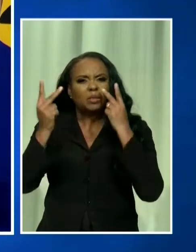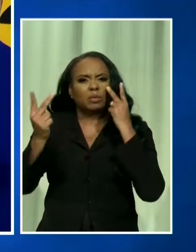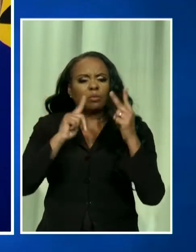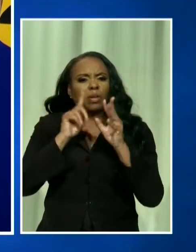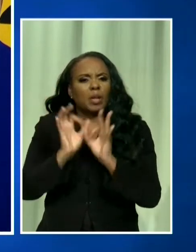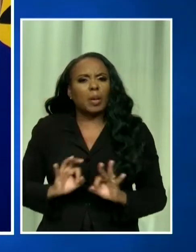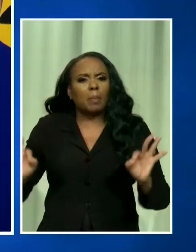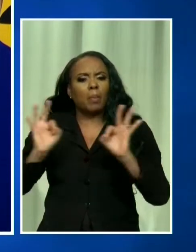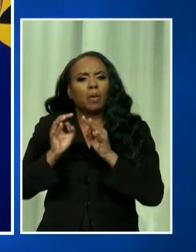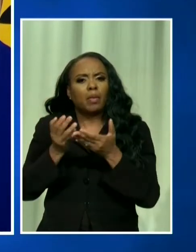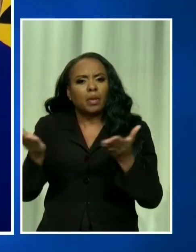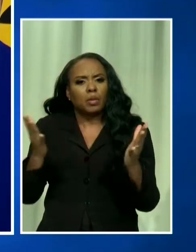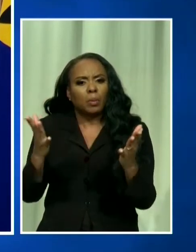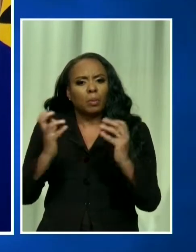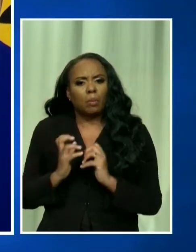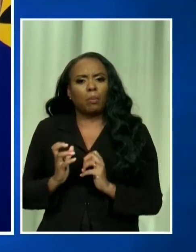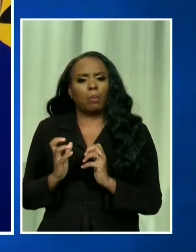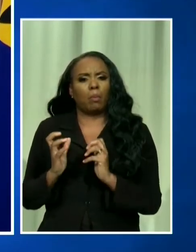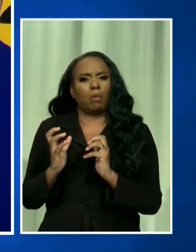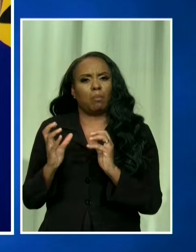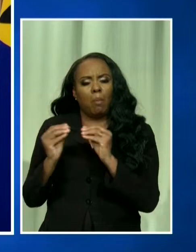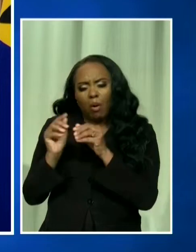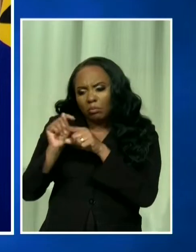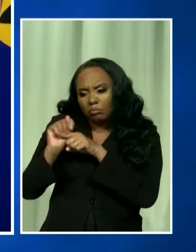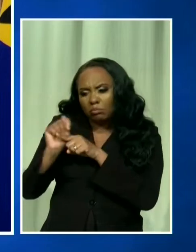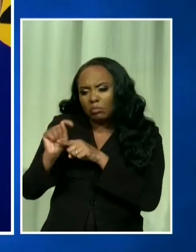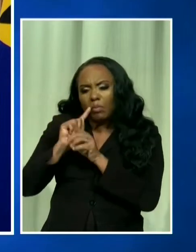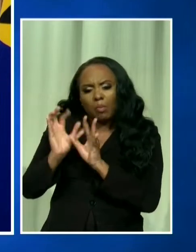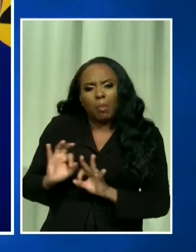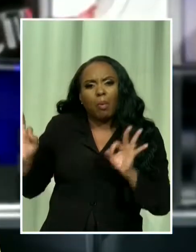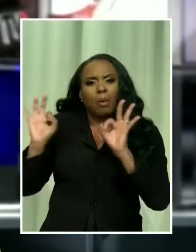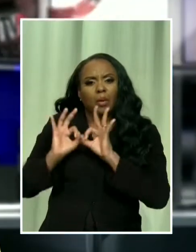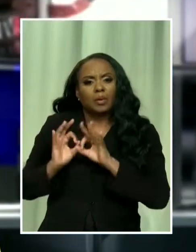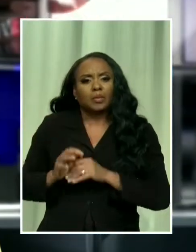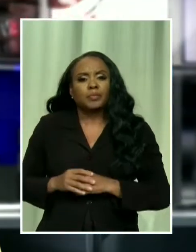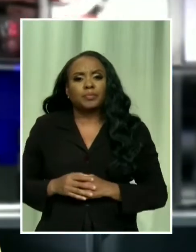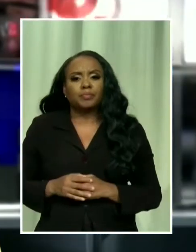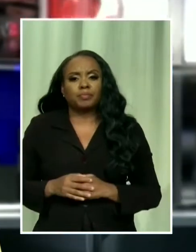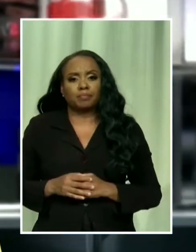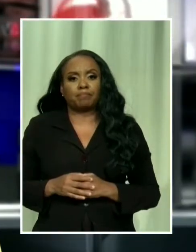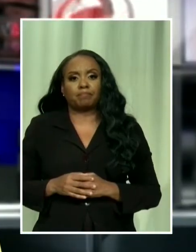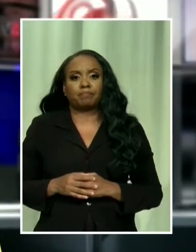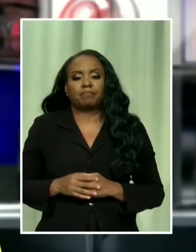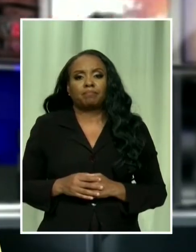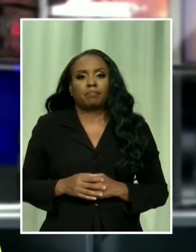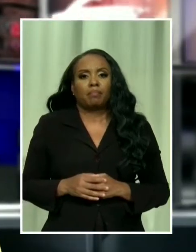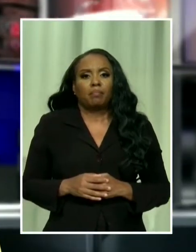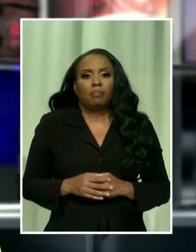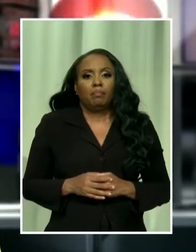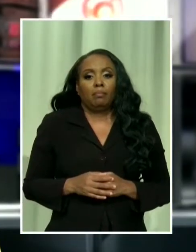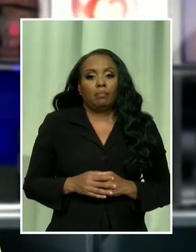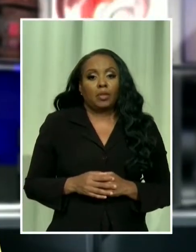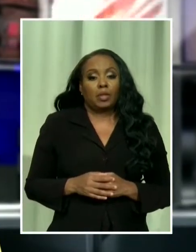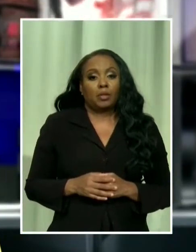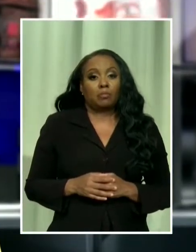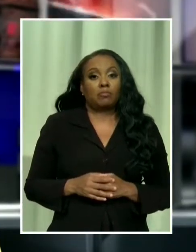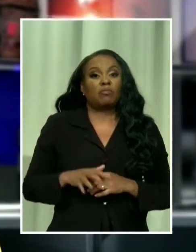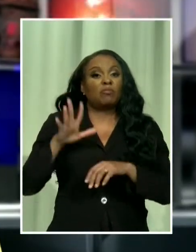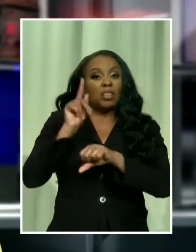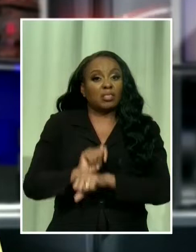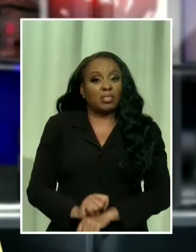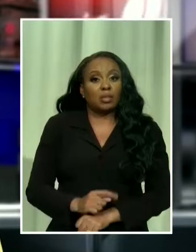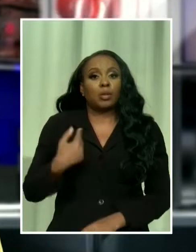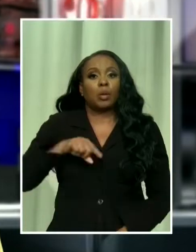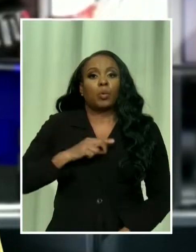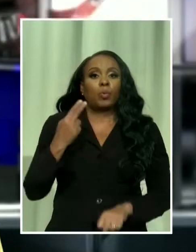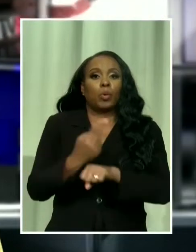to expose people to, and that's why the training is so important. Mr. Strong says traditionally Barbados used the North